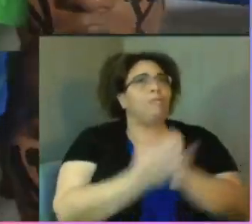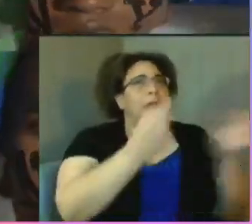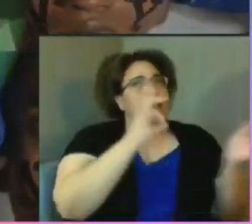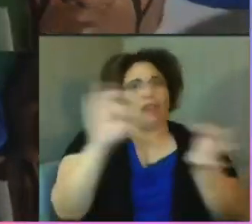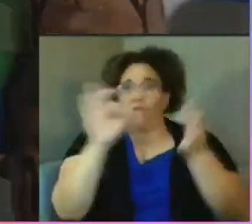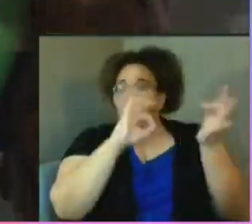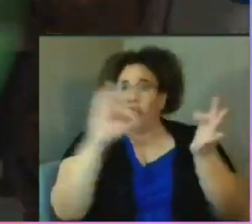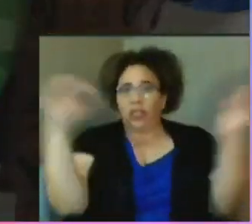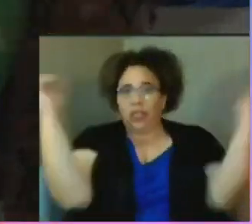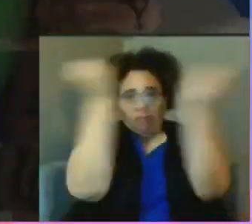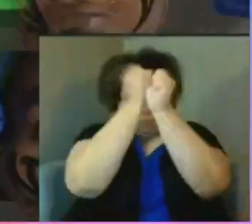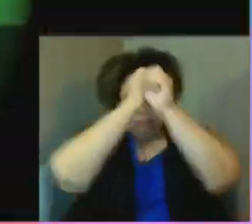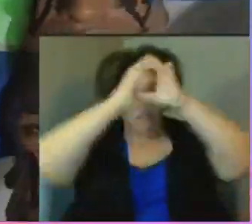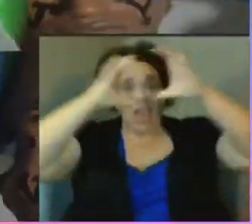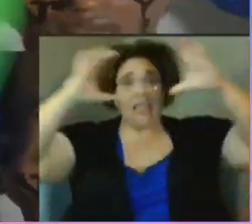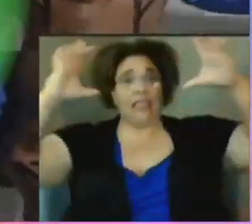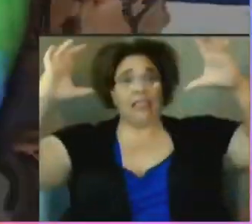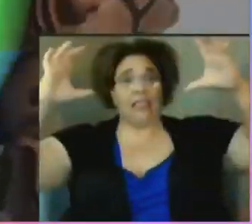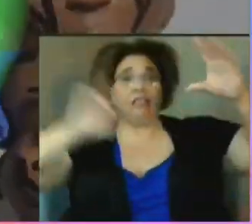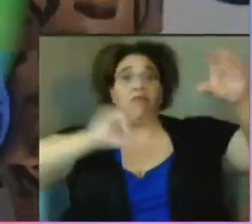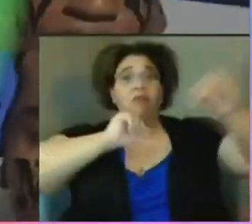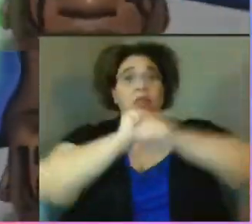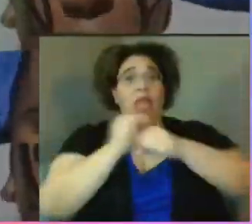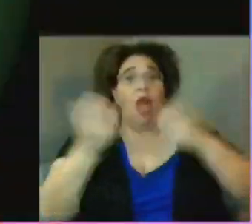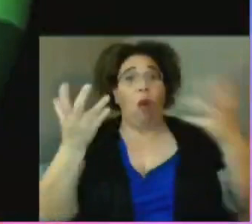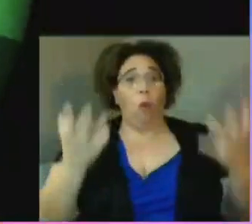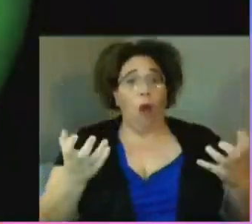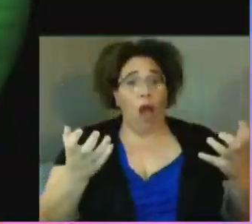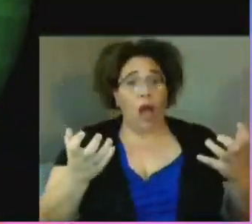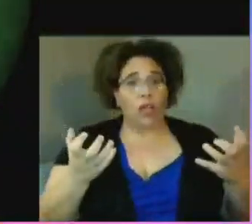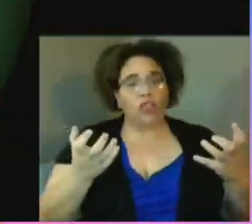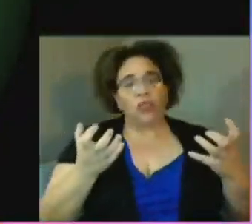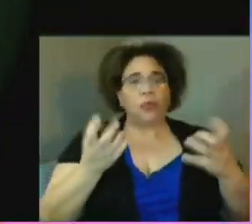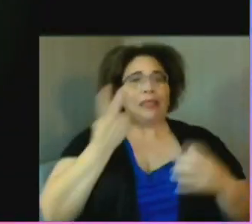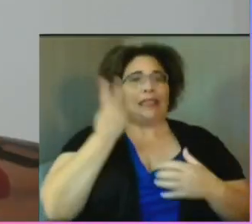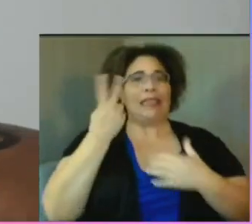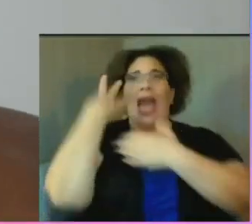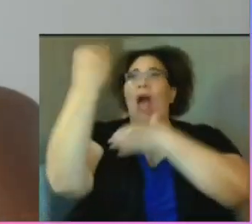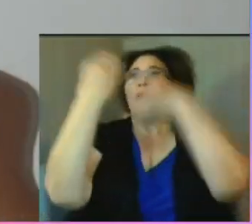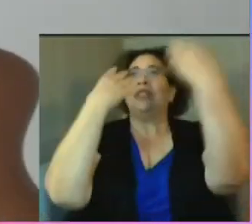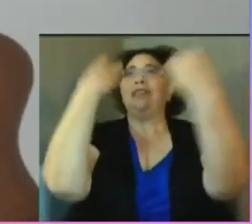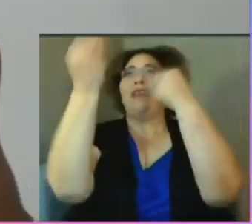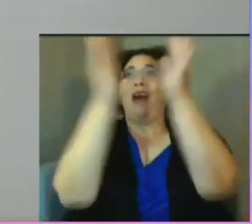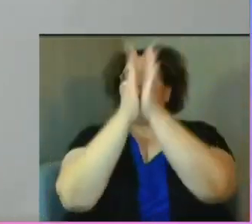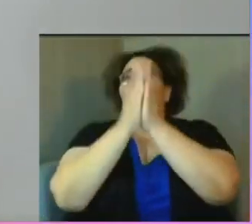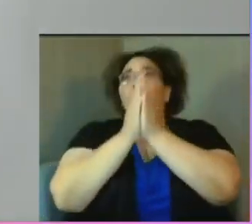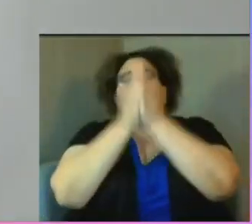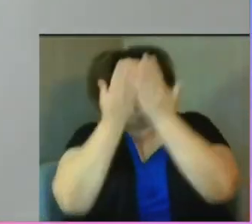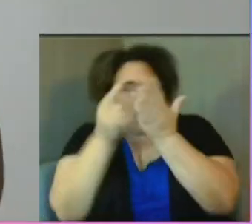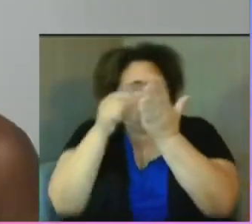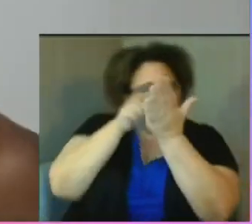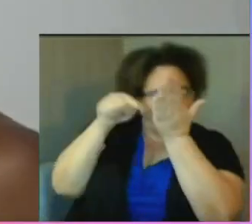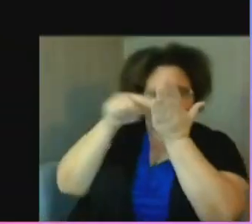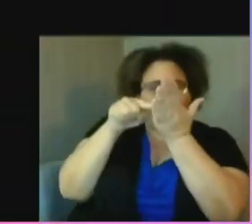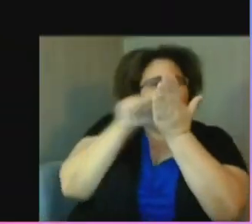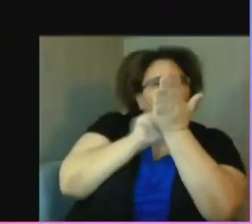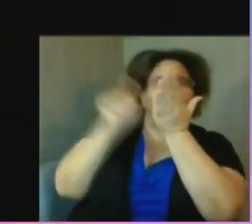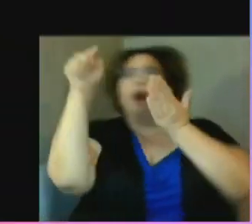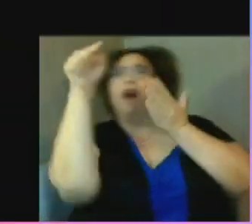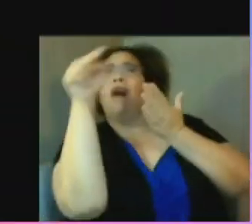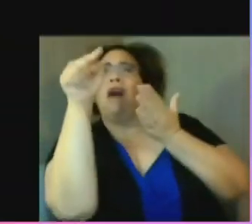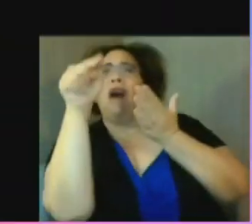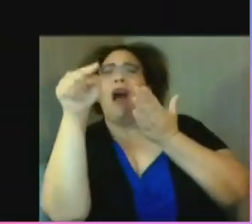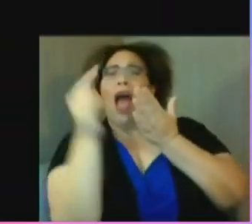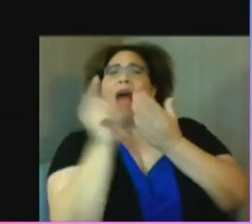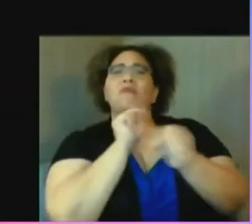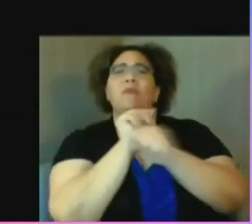fantasy. I really want to look outside the box always and to show